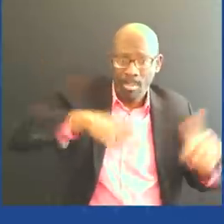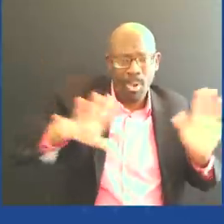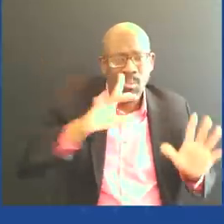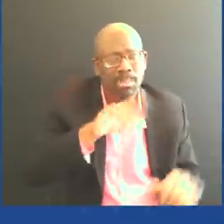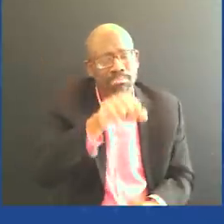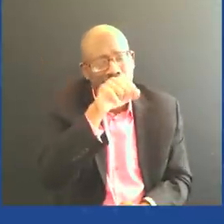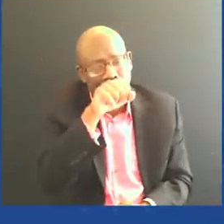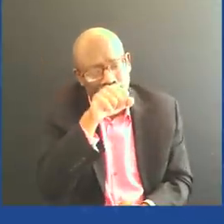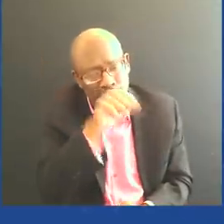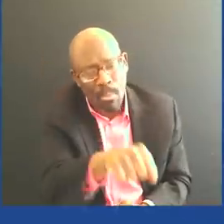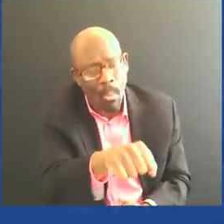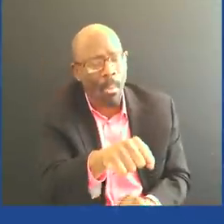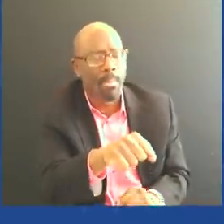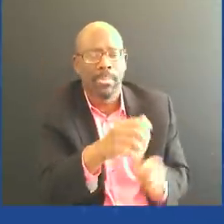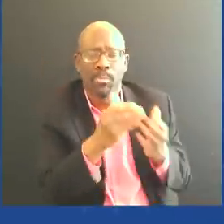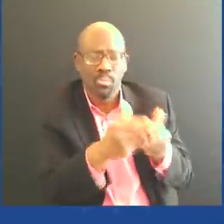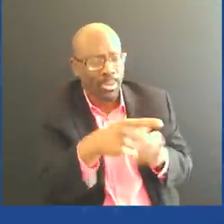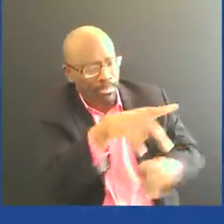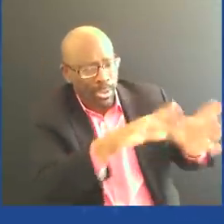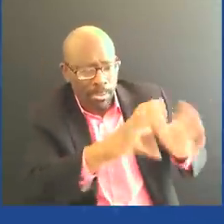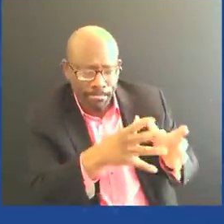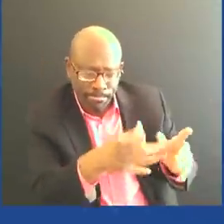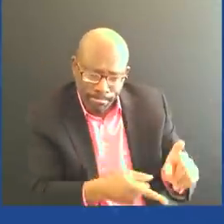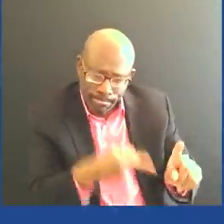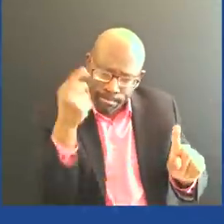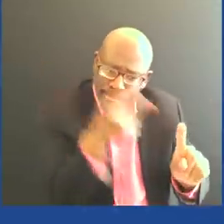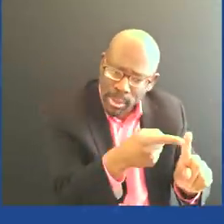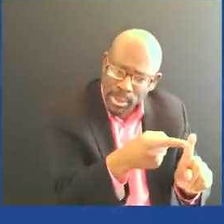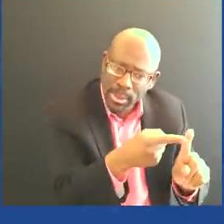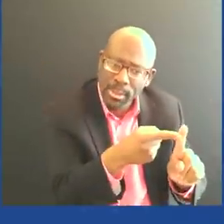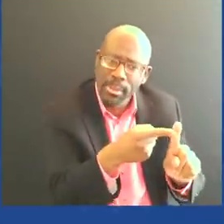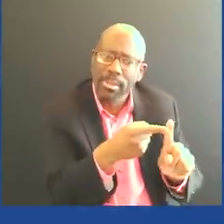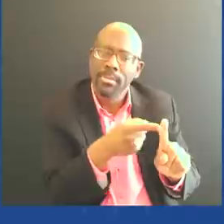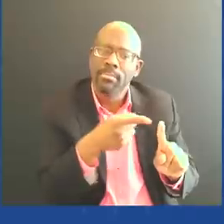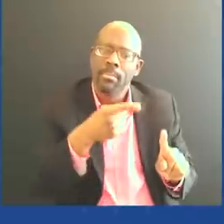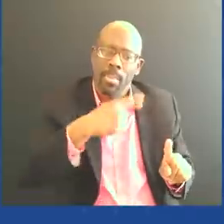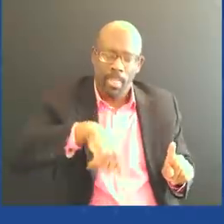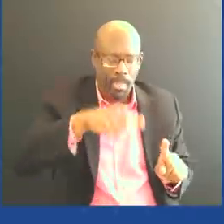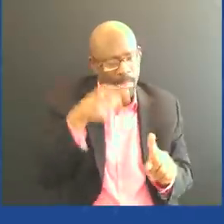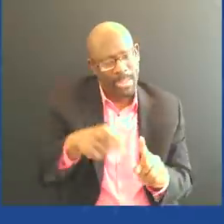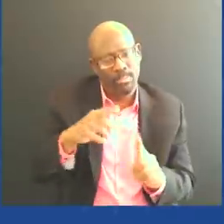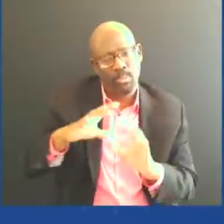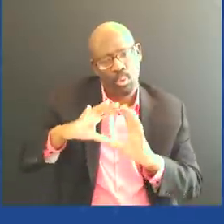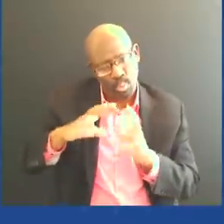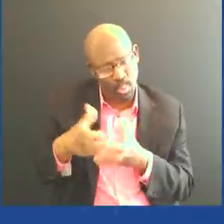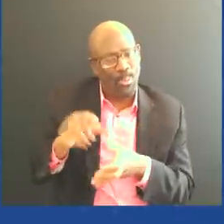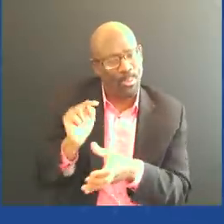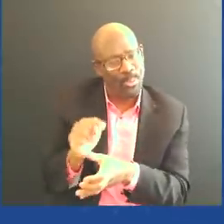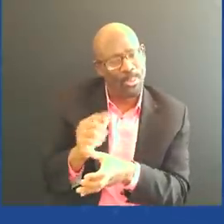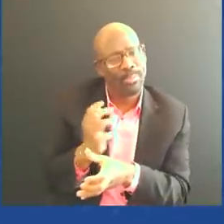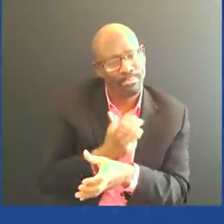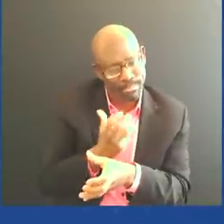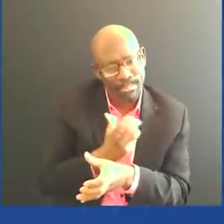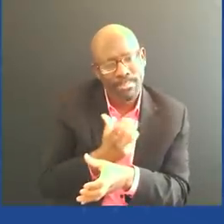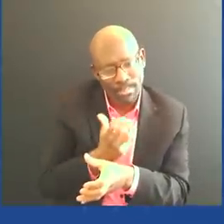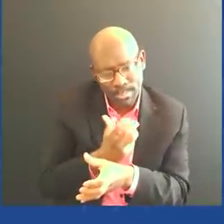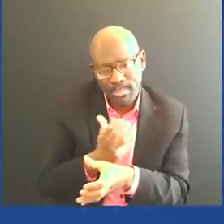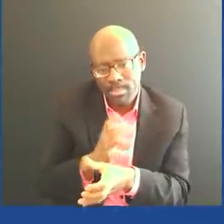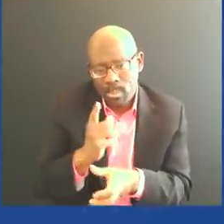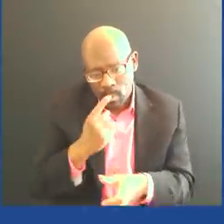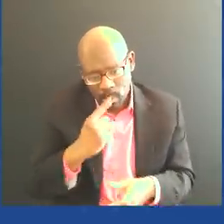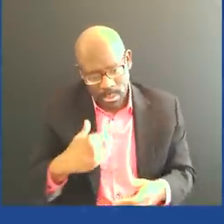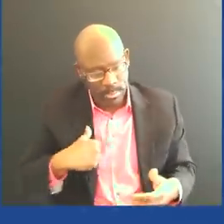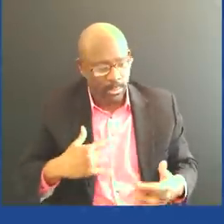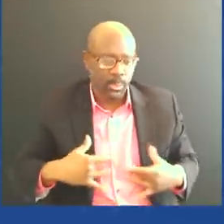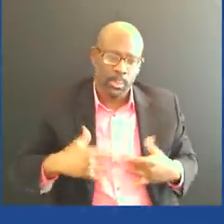crew. I was so excited to join Command Officer Horton for a tour of the ship